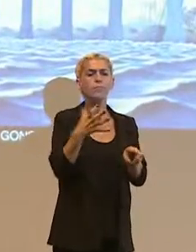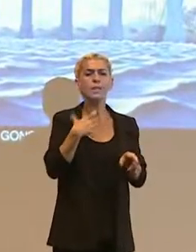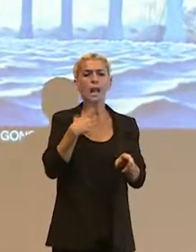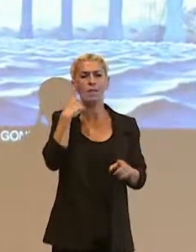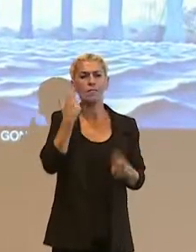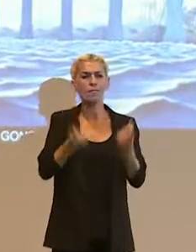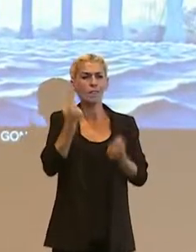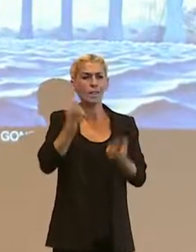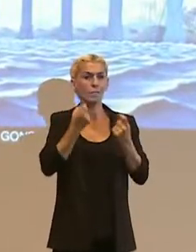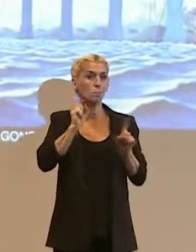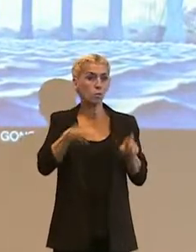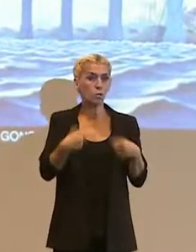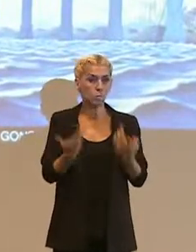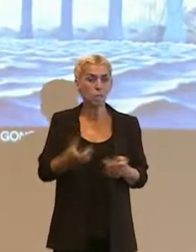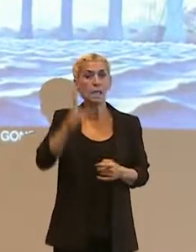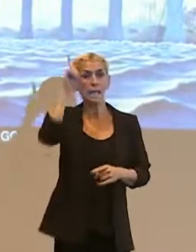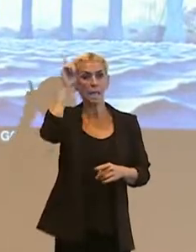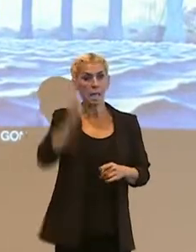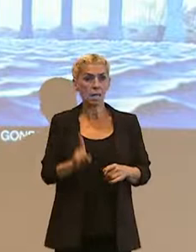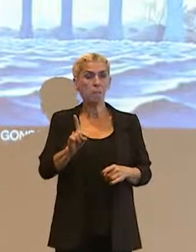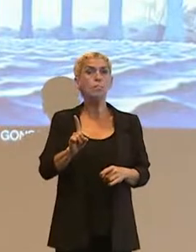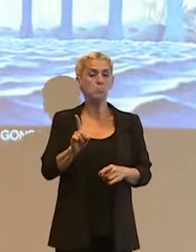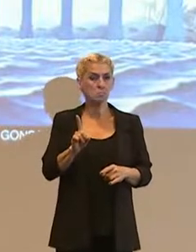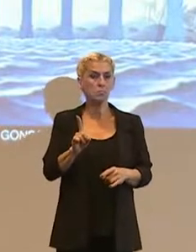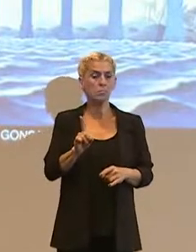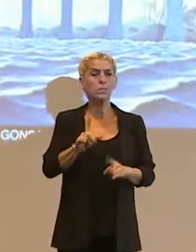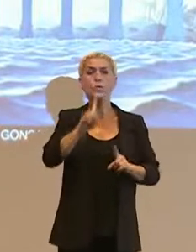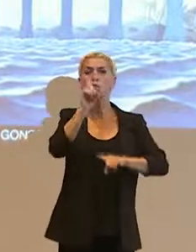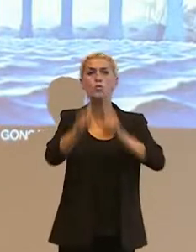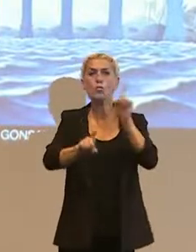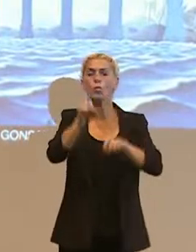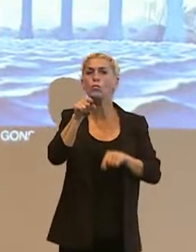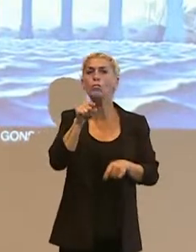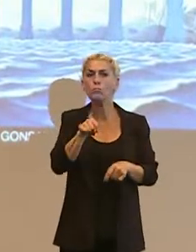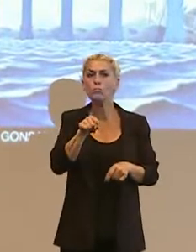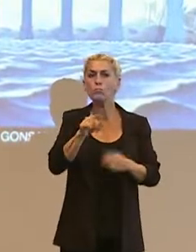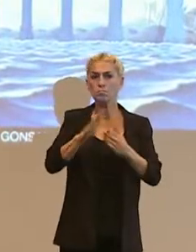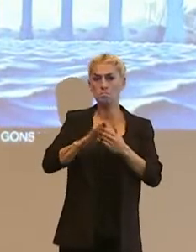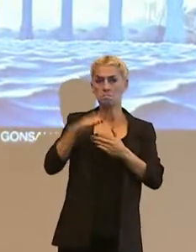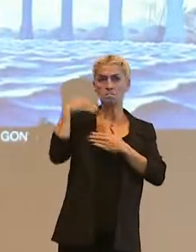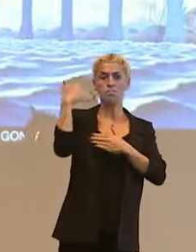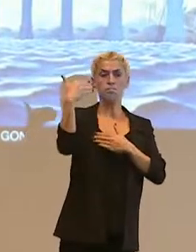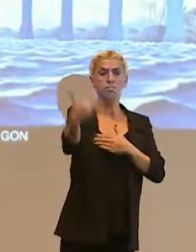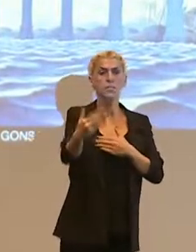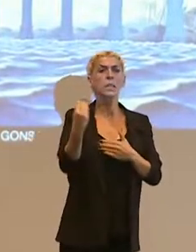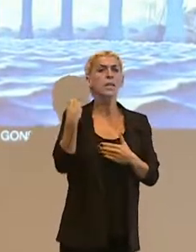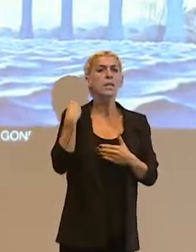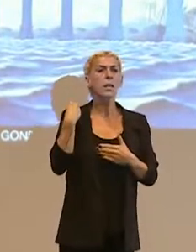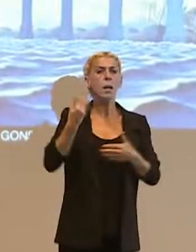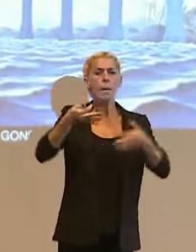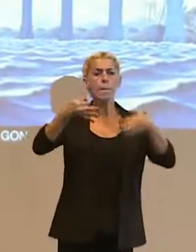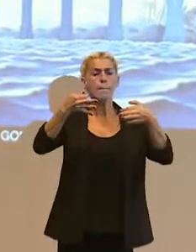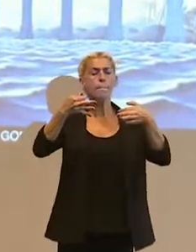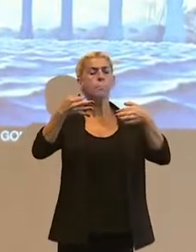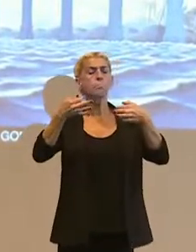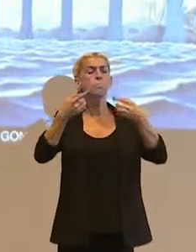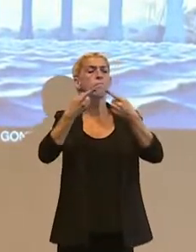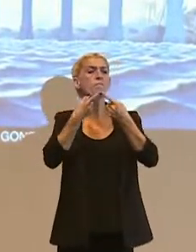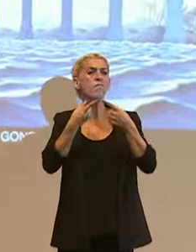and this also offered us a brand new perspective on how we understand life as it is